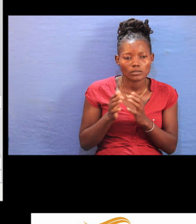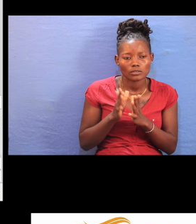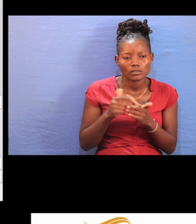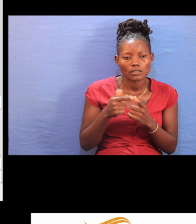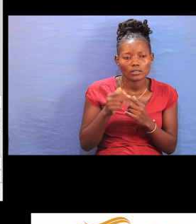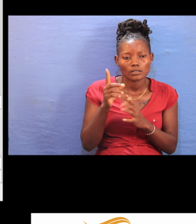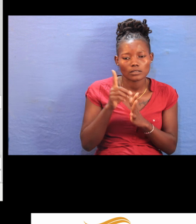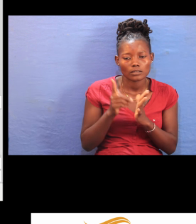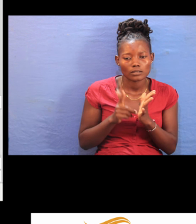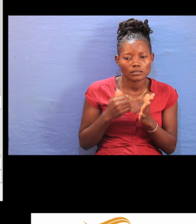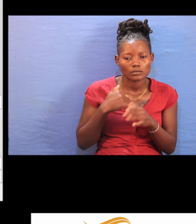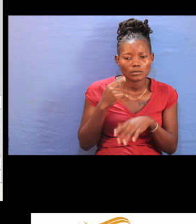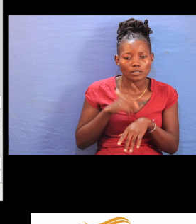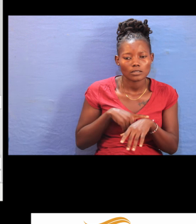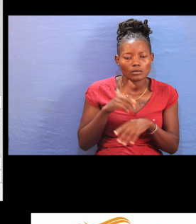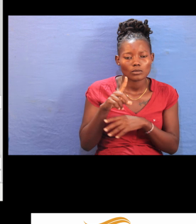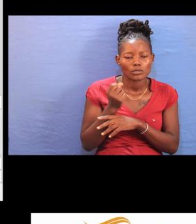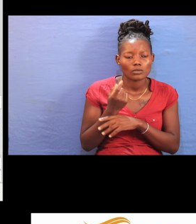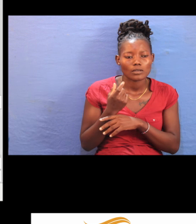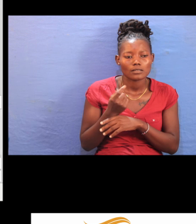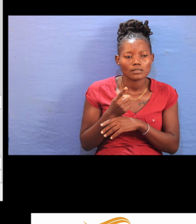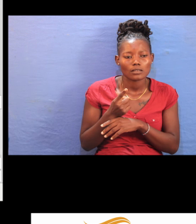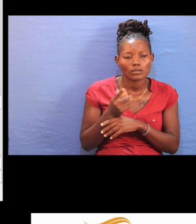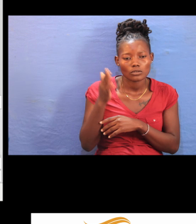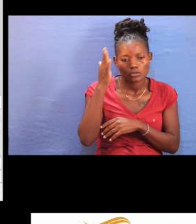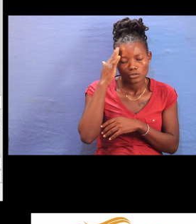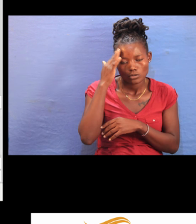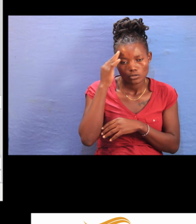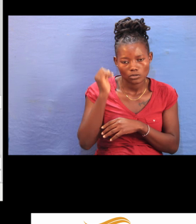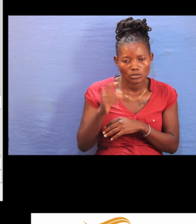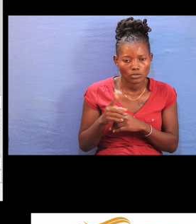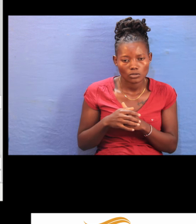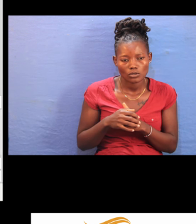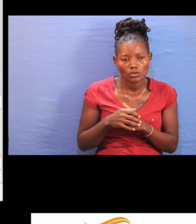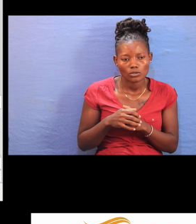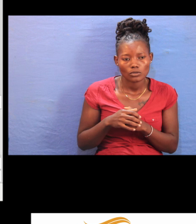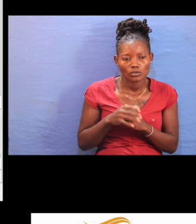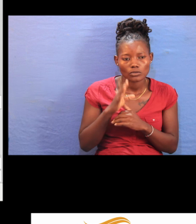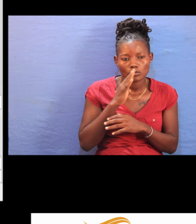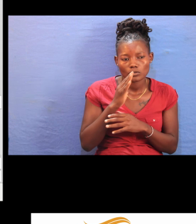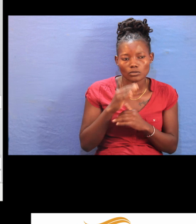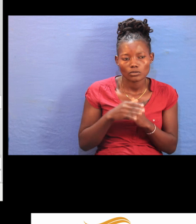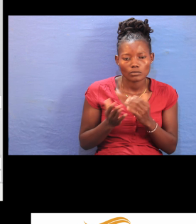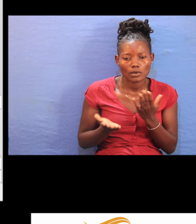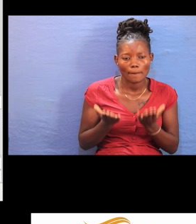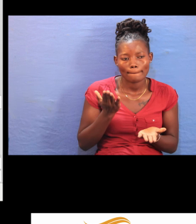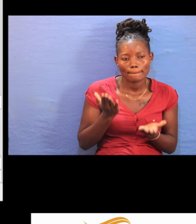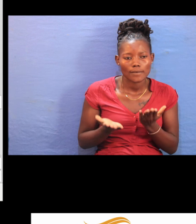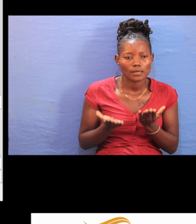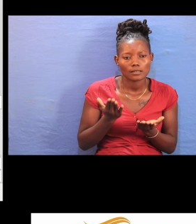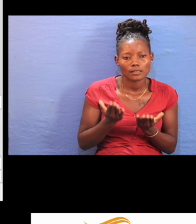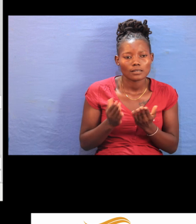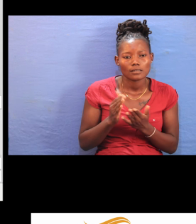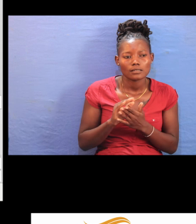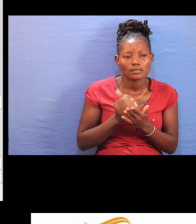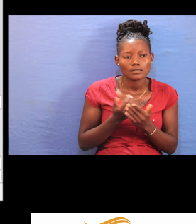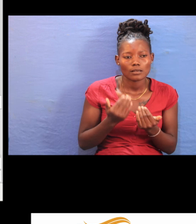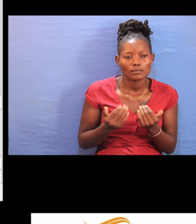by 0.01 seconds. They need to be sort of balanced in the middle there. Something